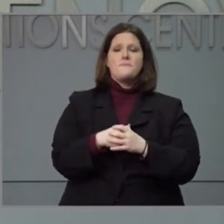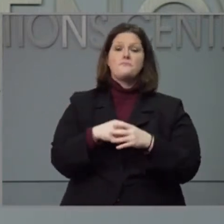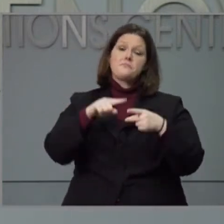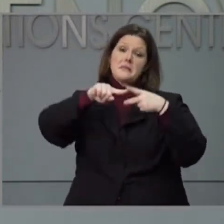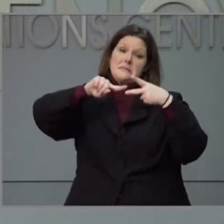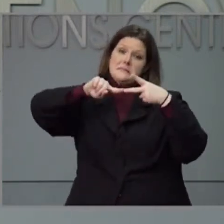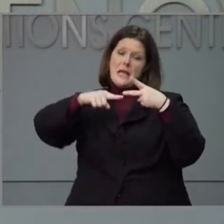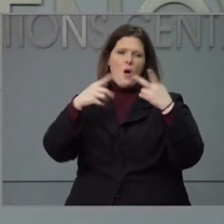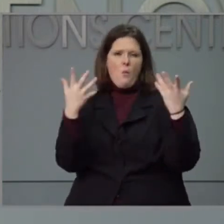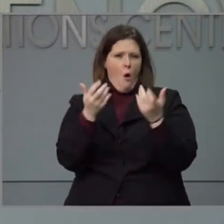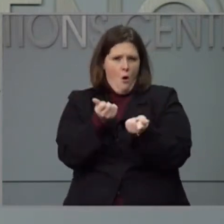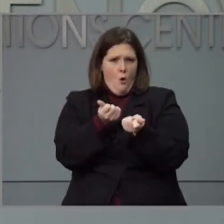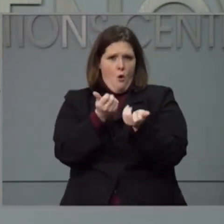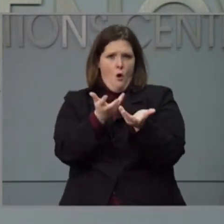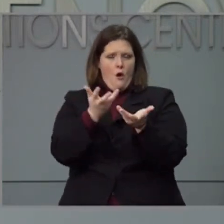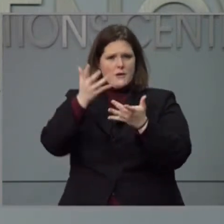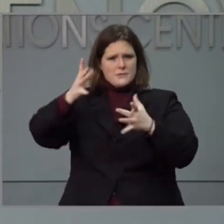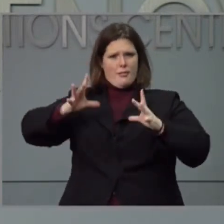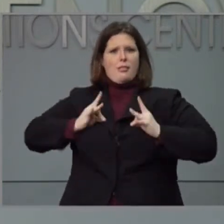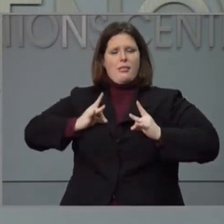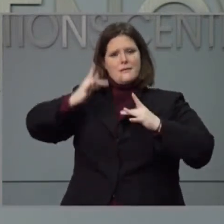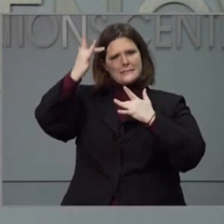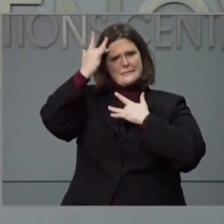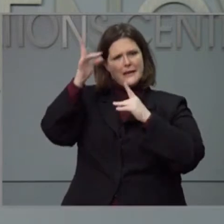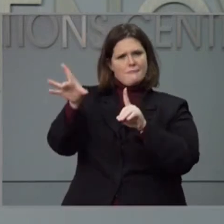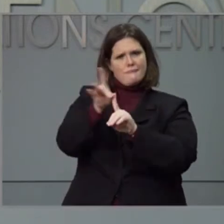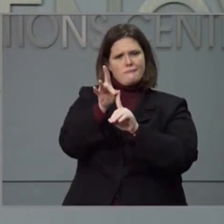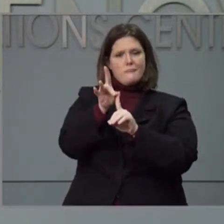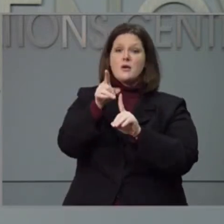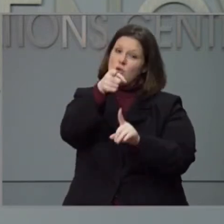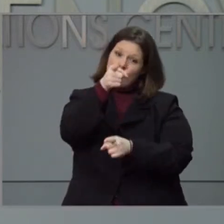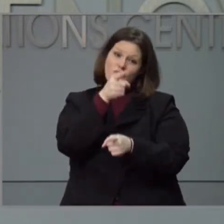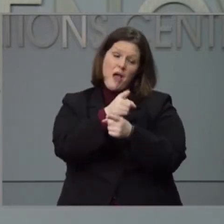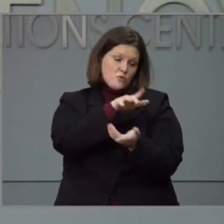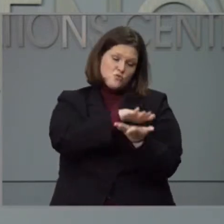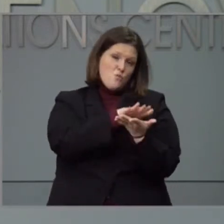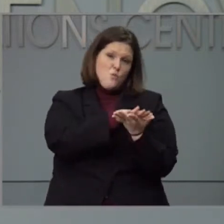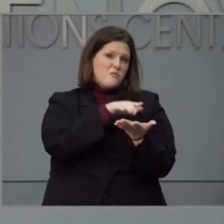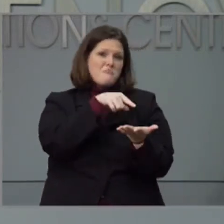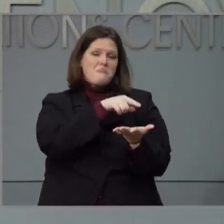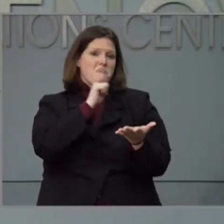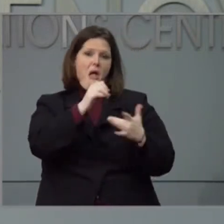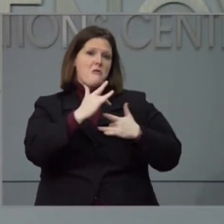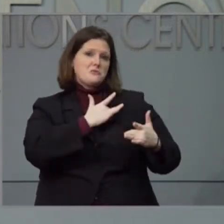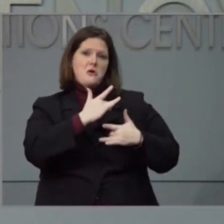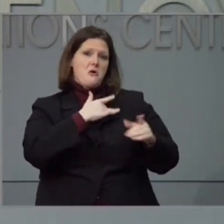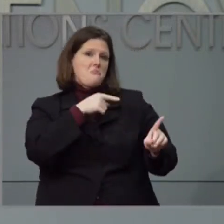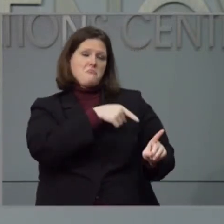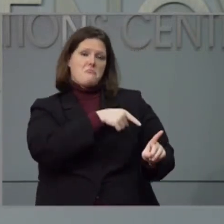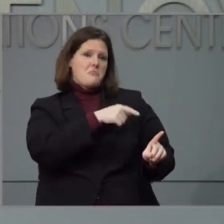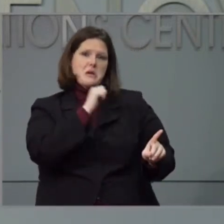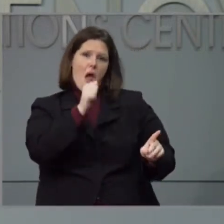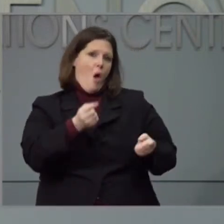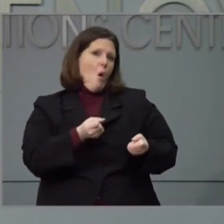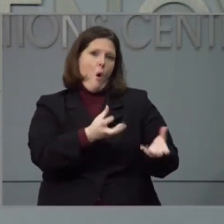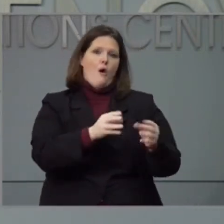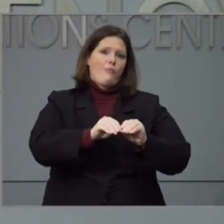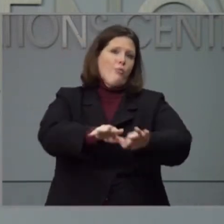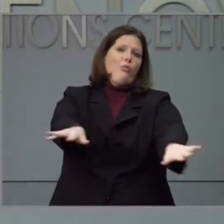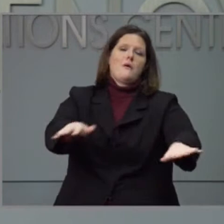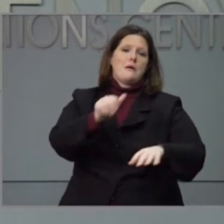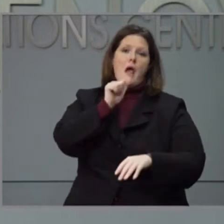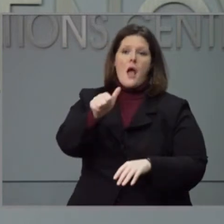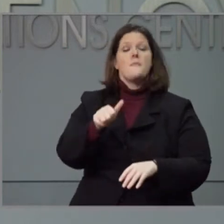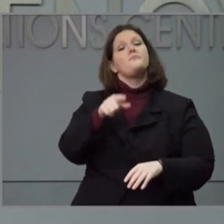right in that that our schools are not driving our infections, and you can see and follow along with us on our dashboard.